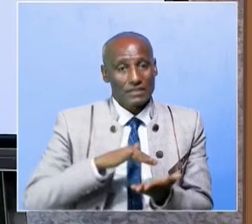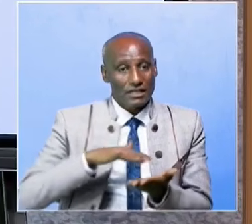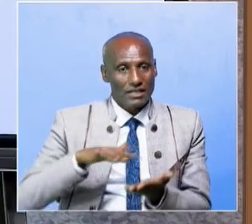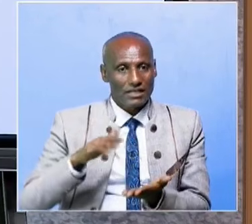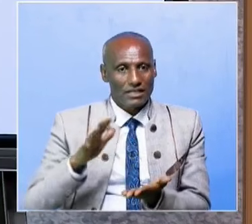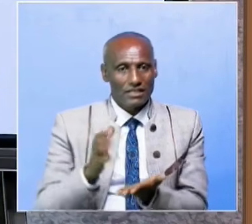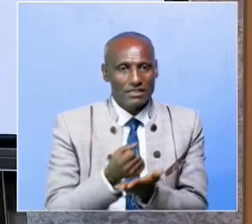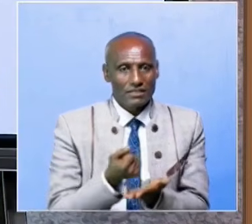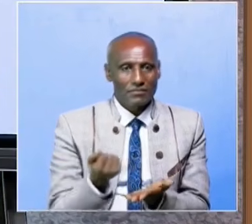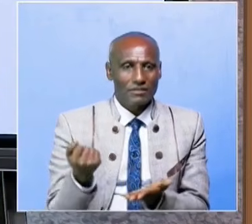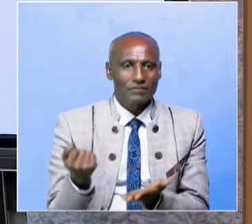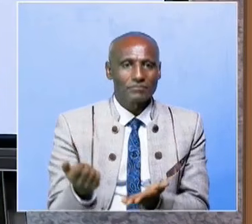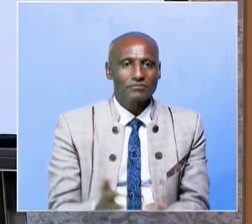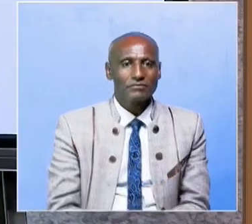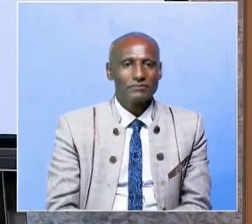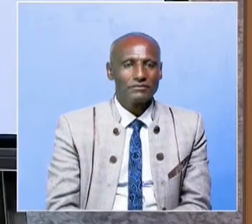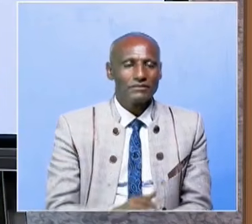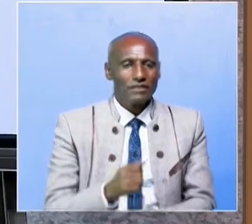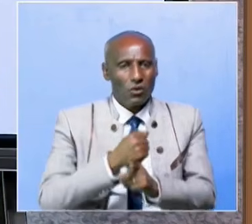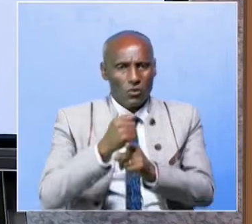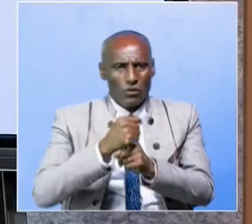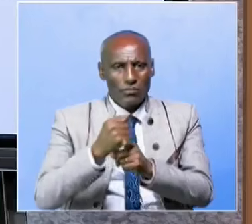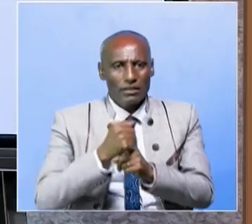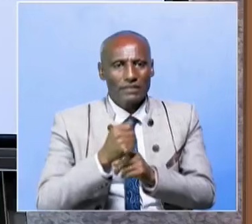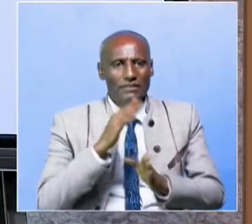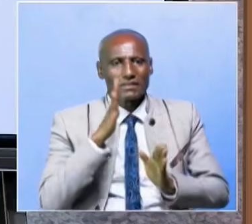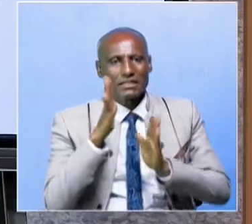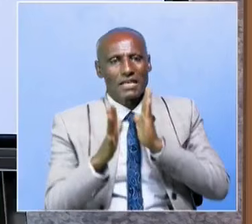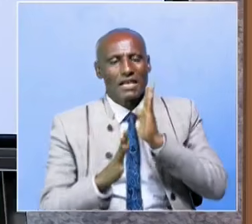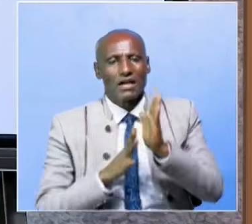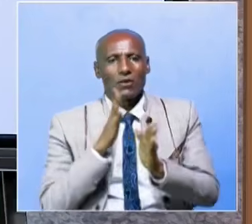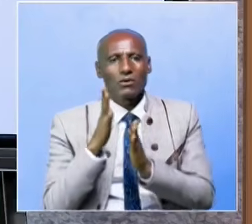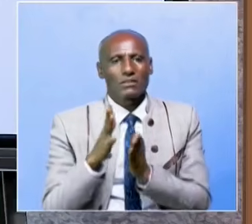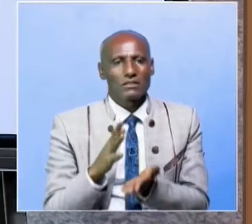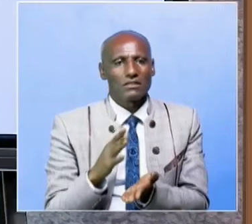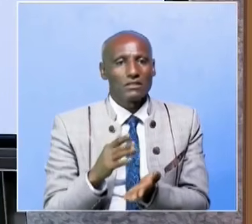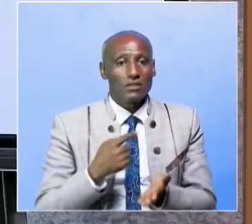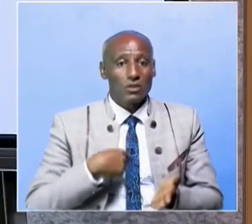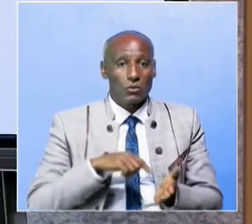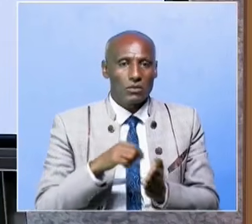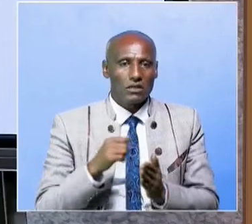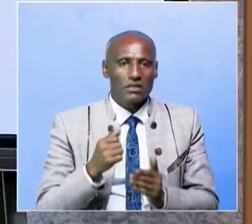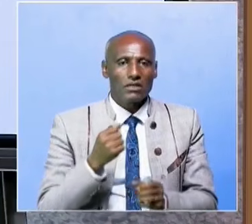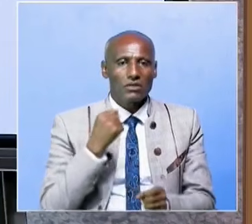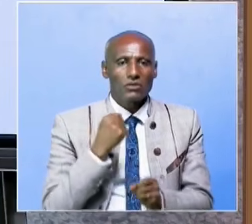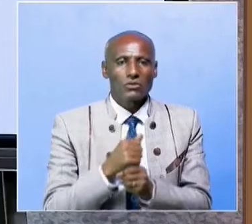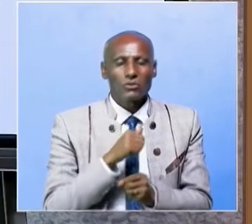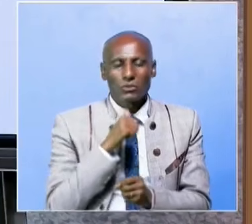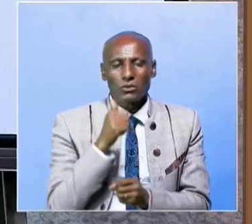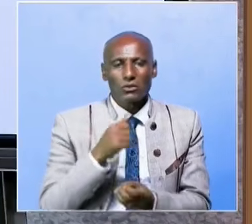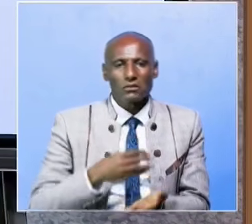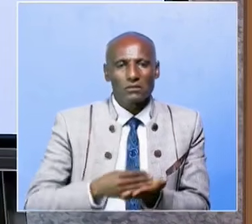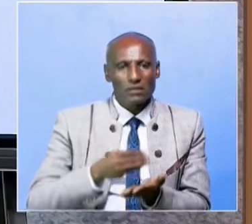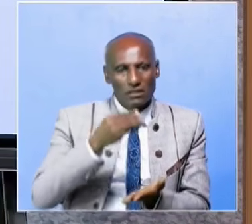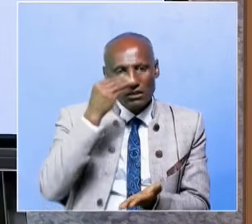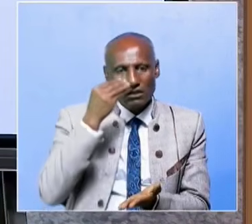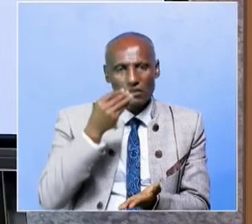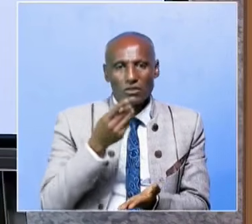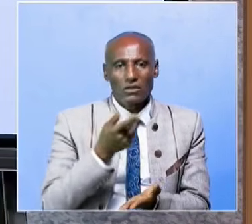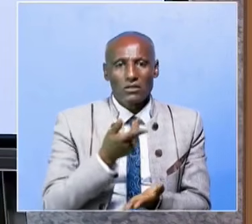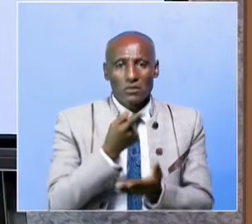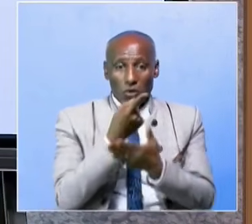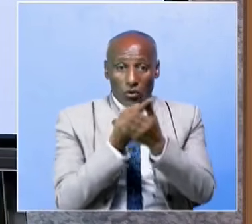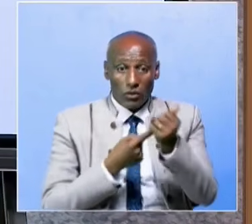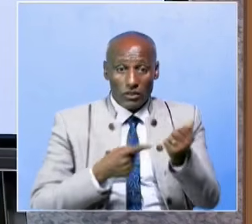something. That's how we practice language. We don't only learn it in the board, but we also practice